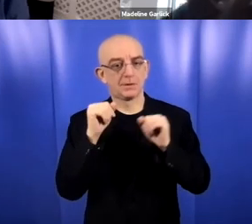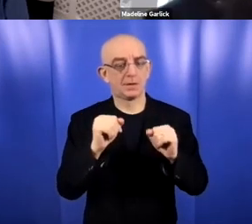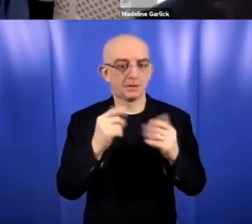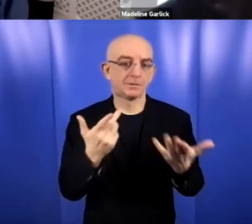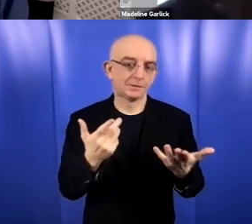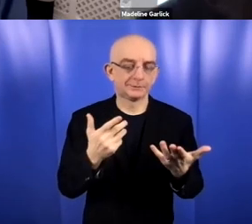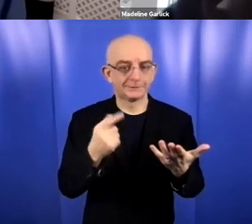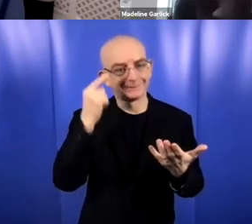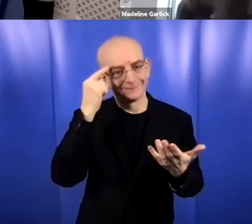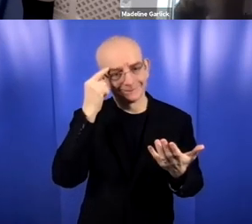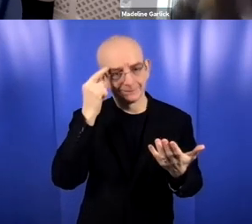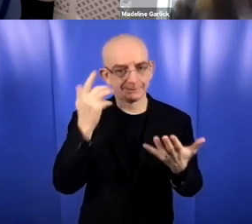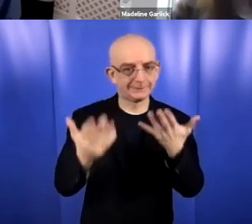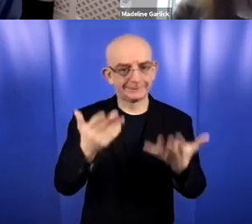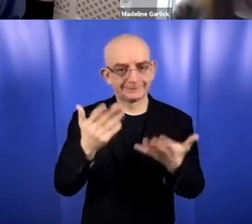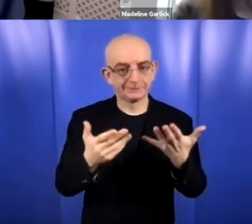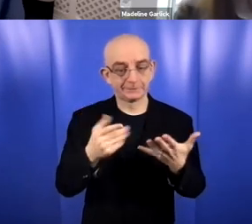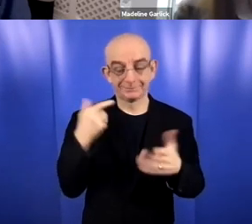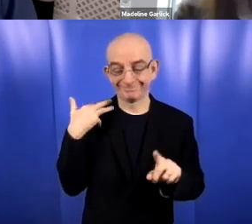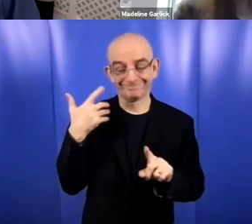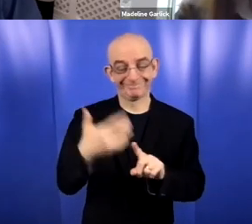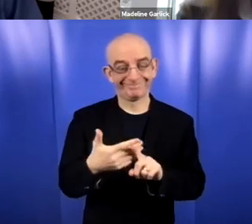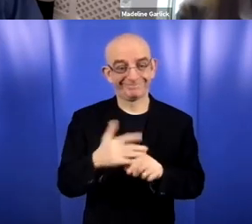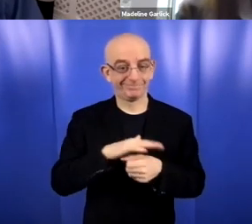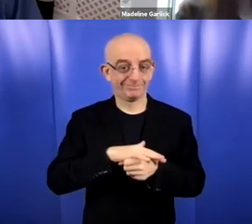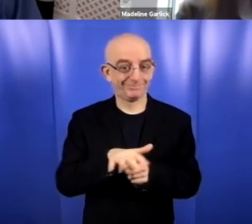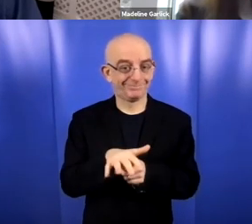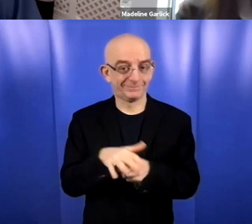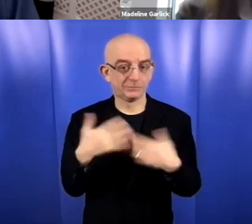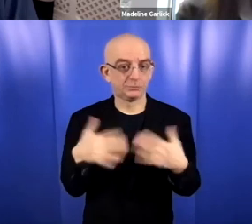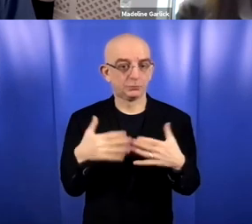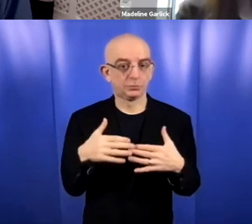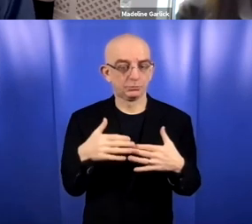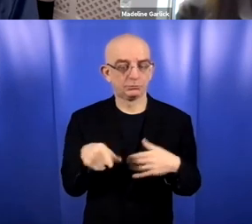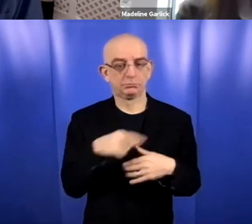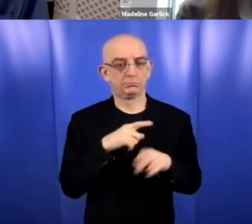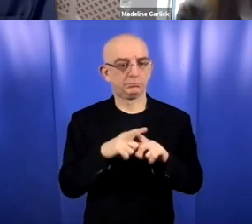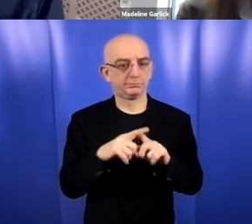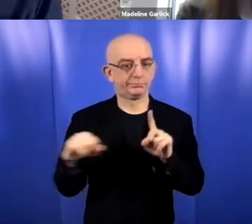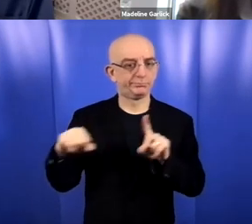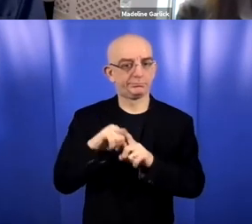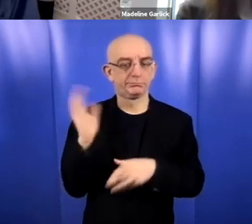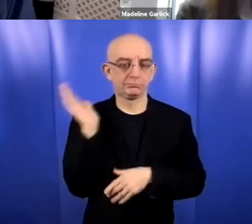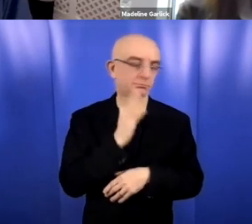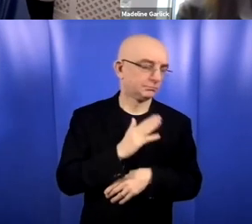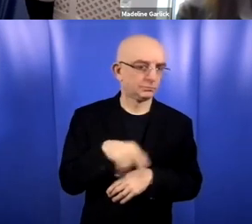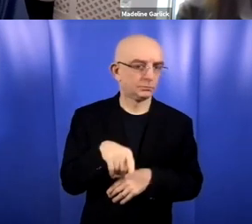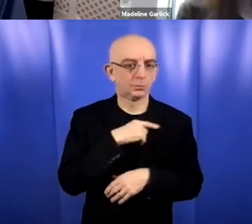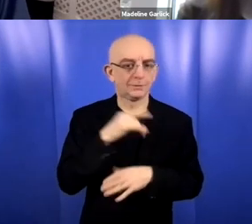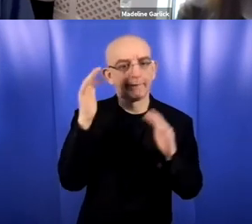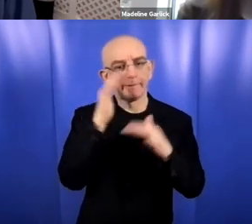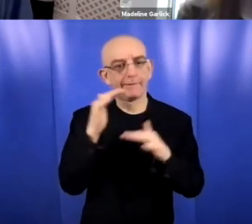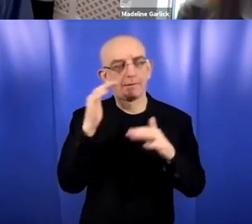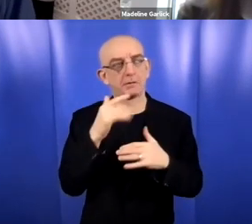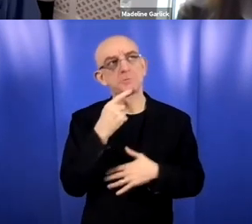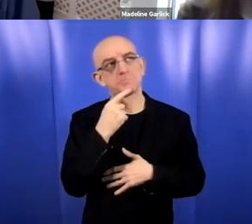possible than we ever thought, is distance education, but not sort of just something that